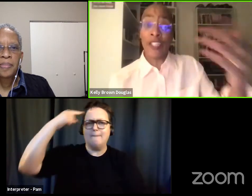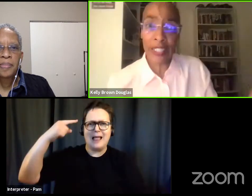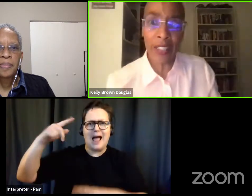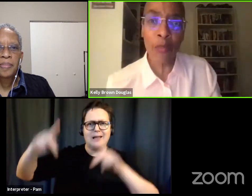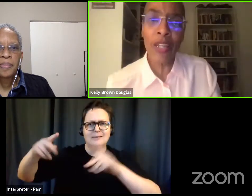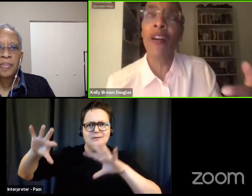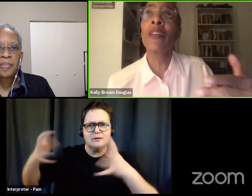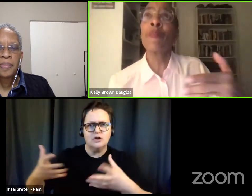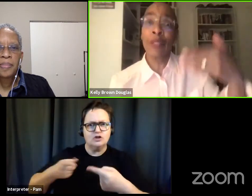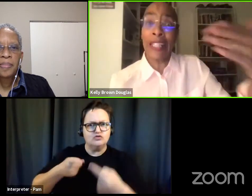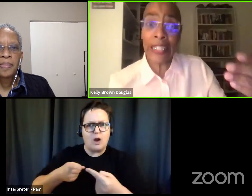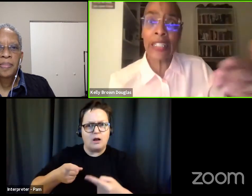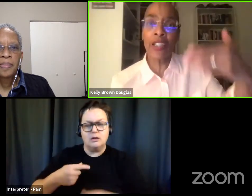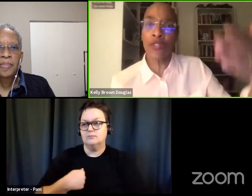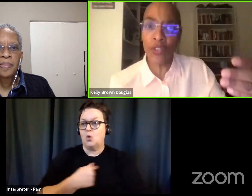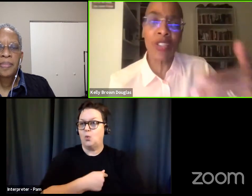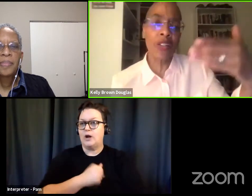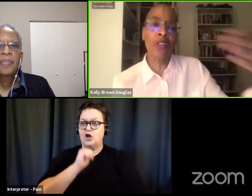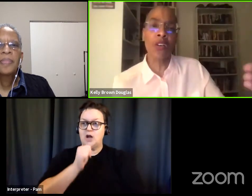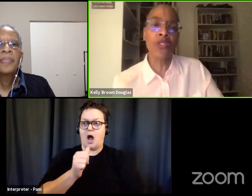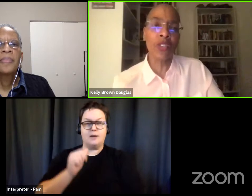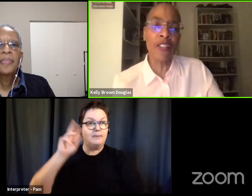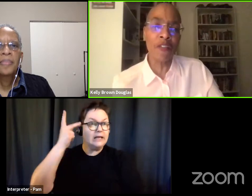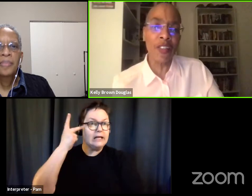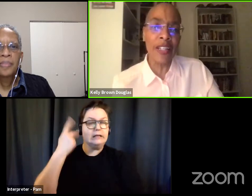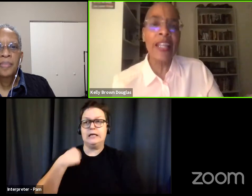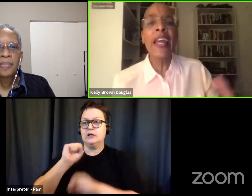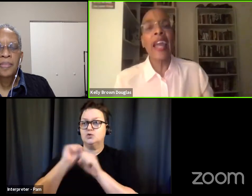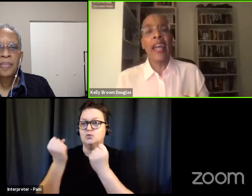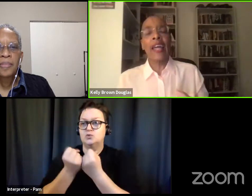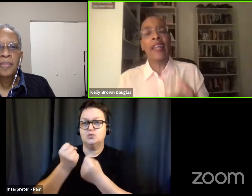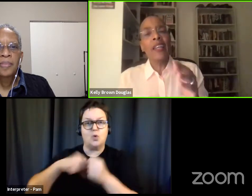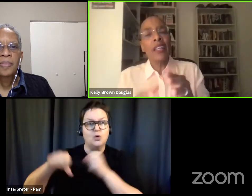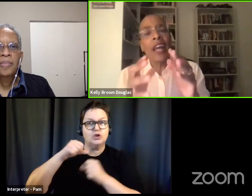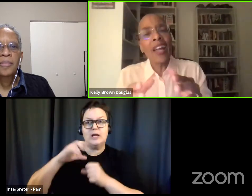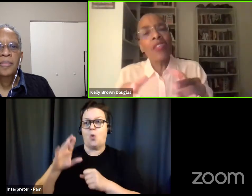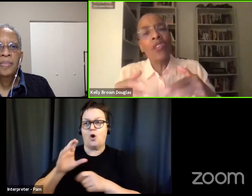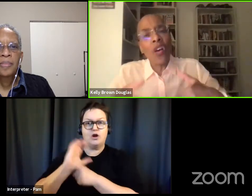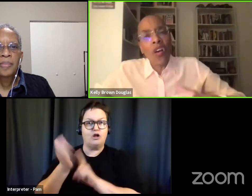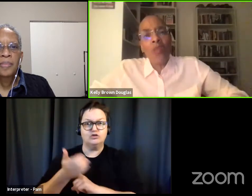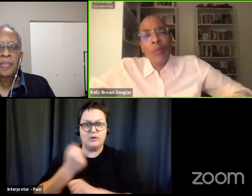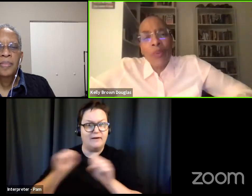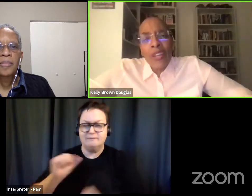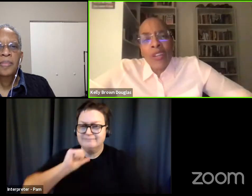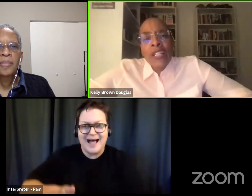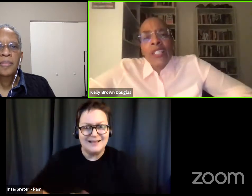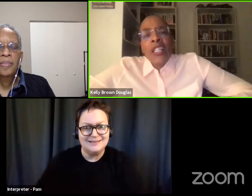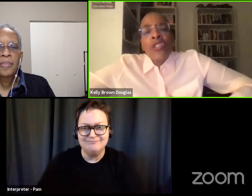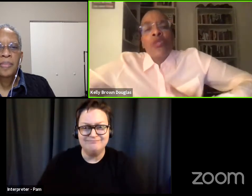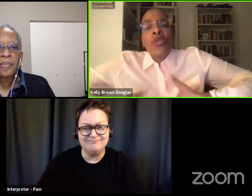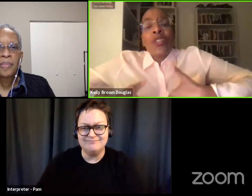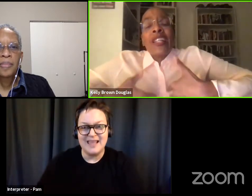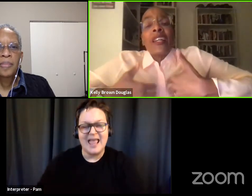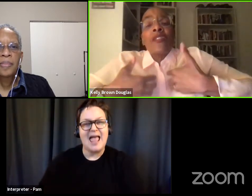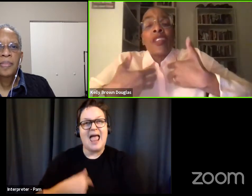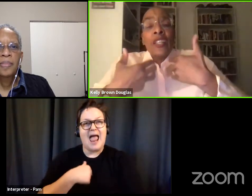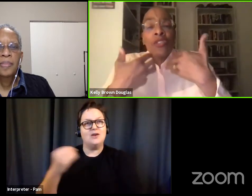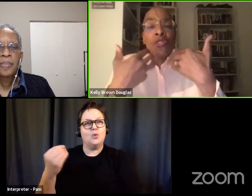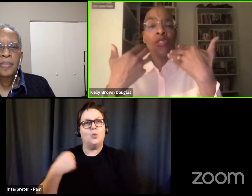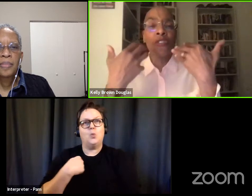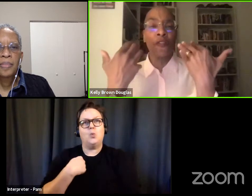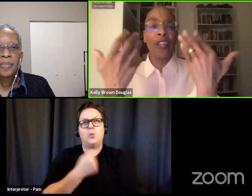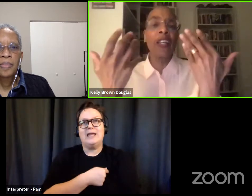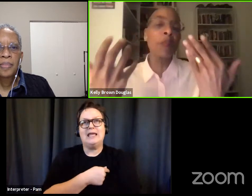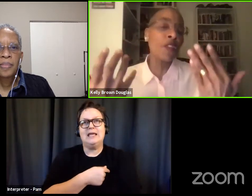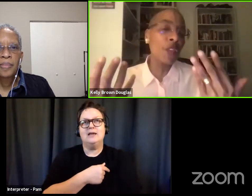aren't physically, we aren't politically, socially, or culturally free. And neither are we continue to live